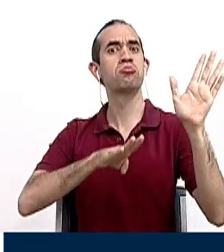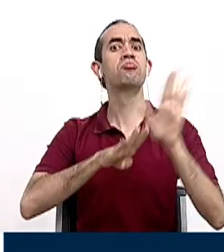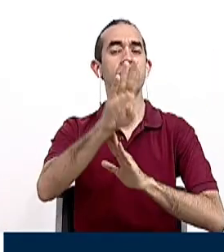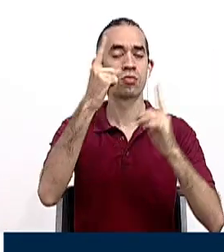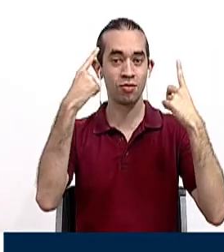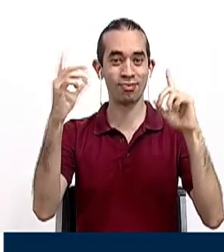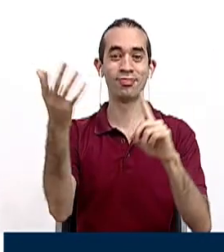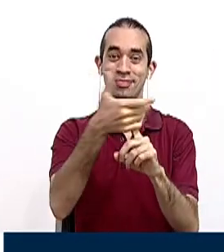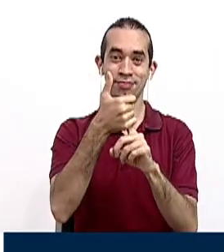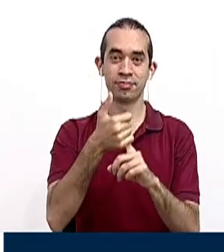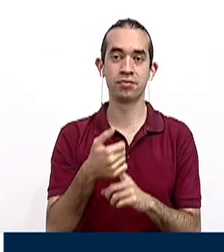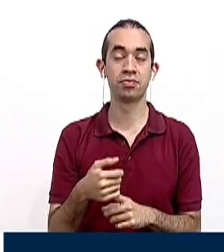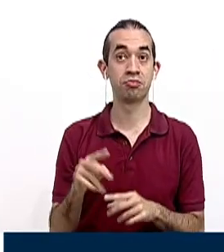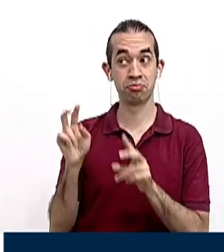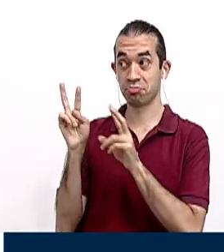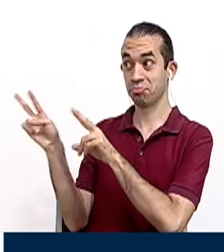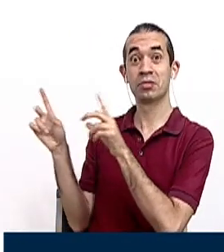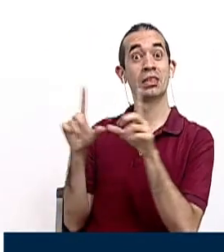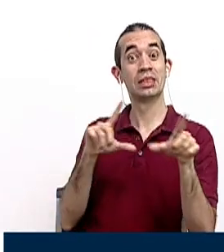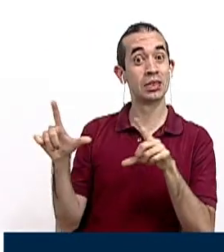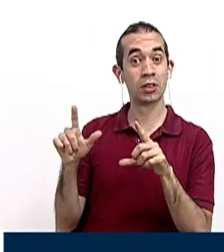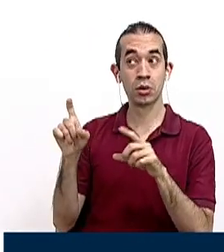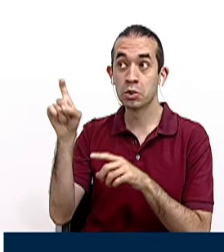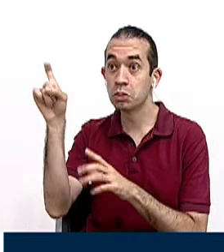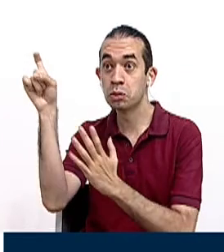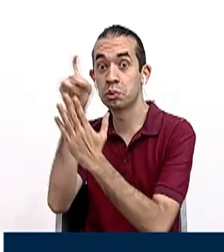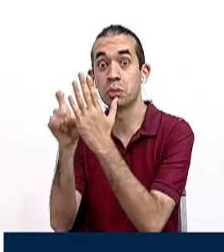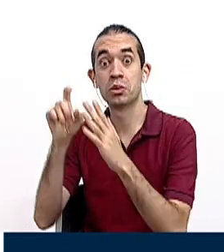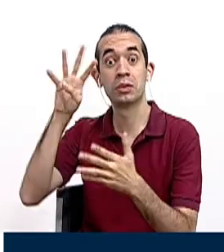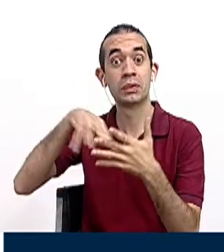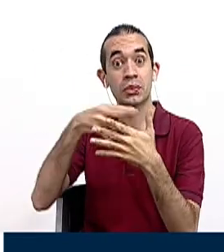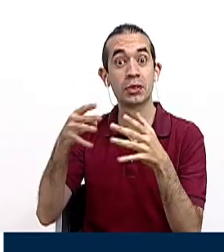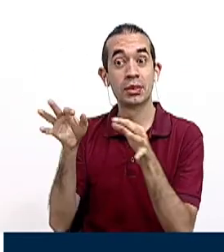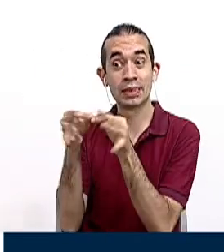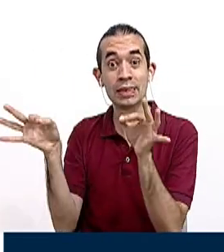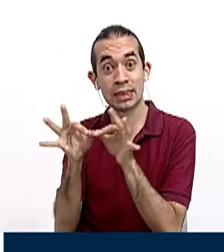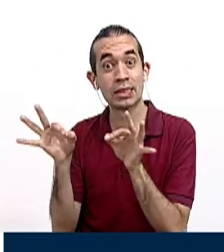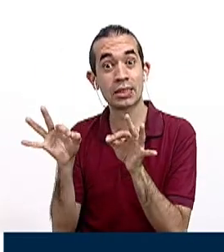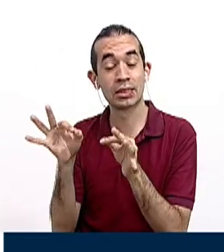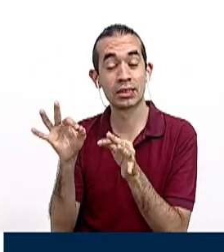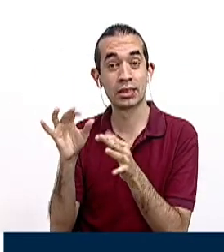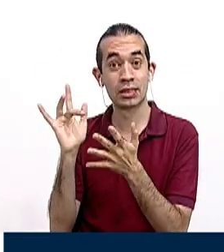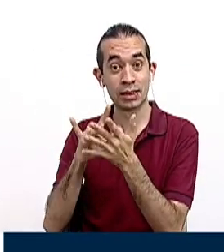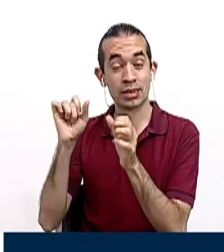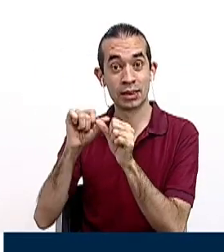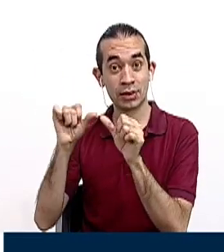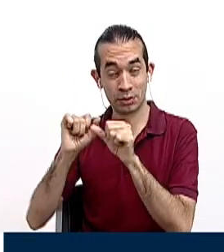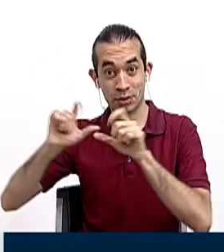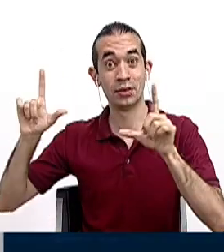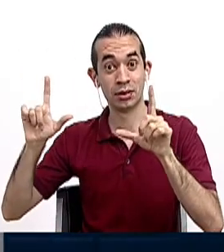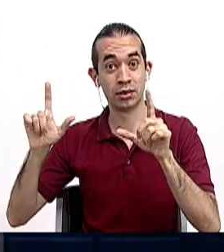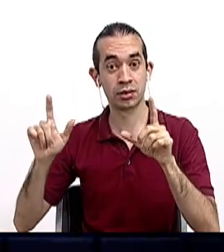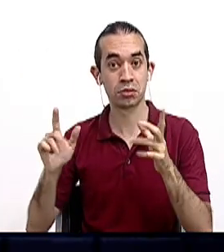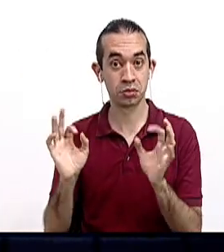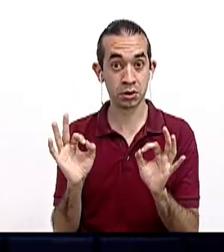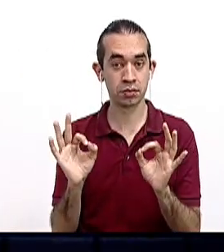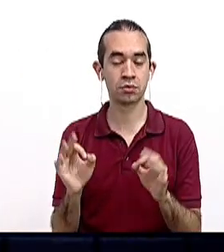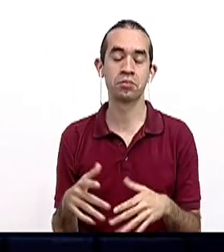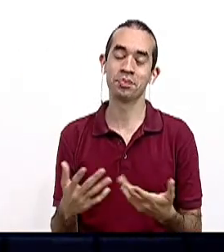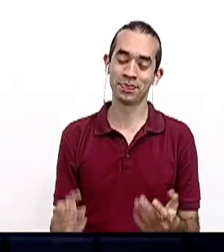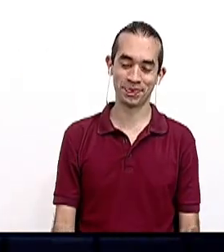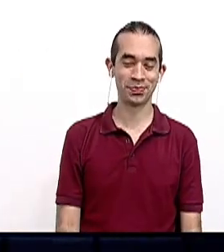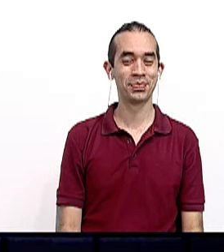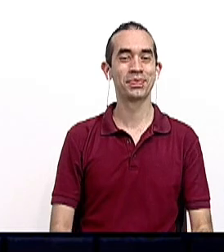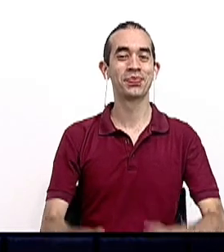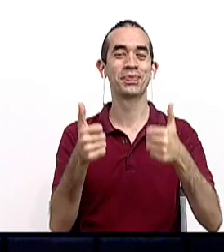Do you have the QR code and do you have the link? Very good. All right. So now I think it's time for us to start